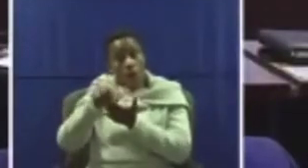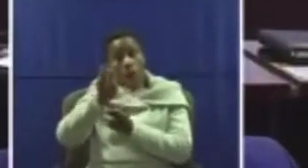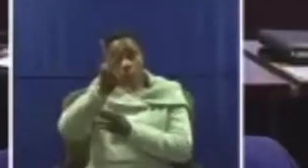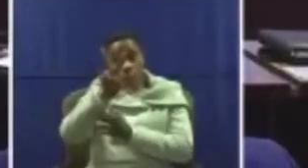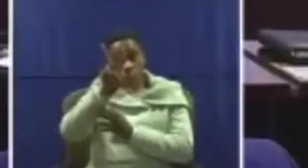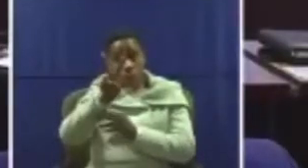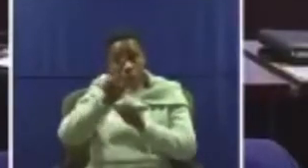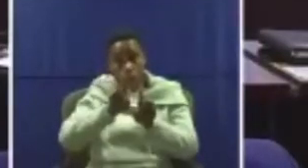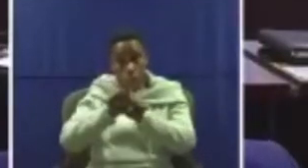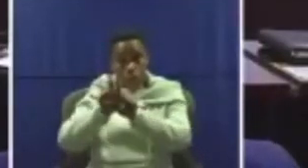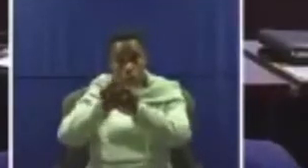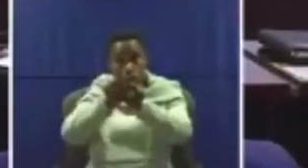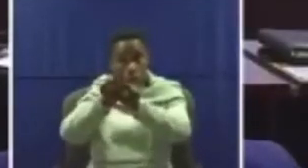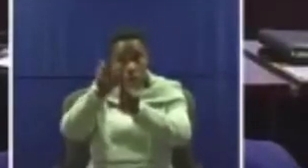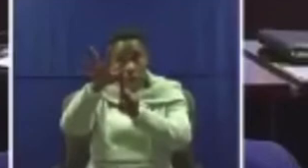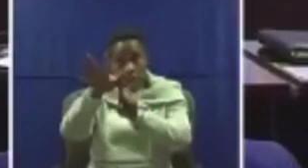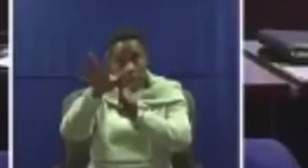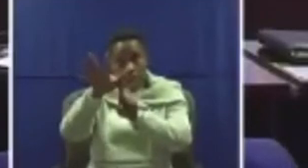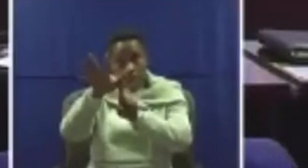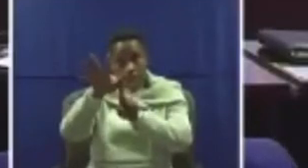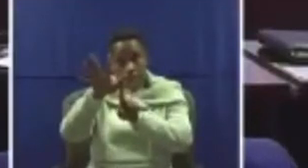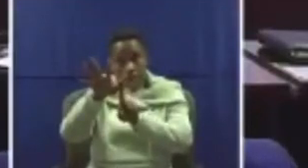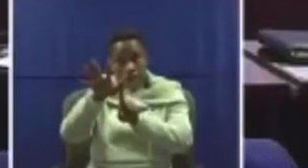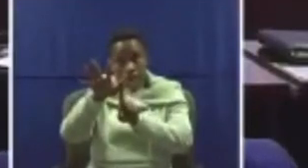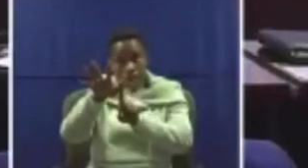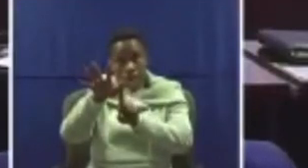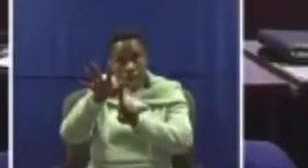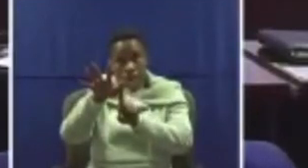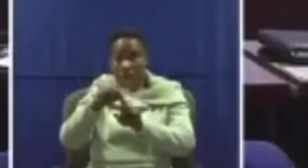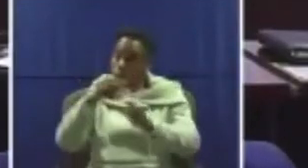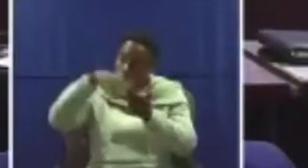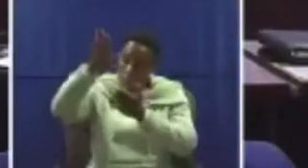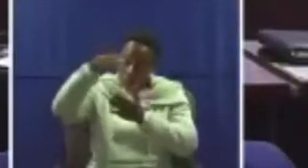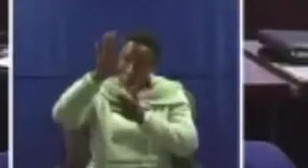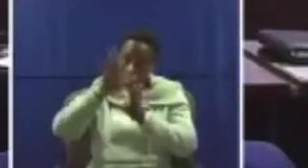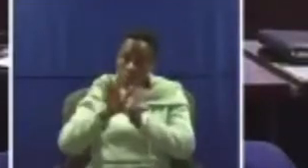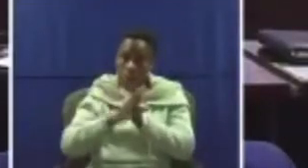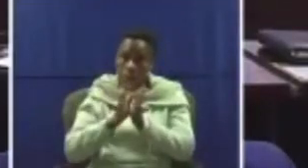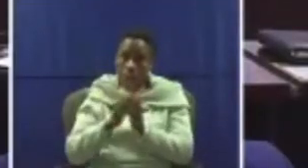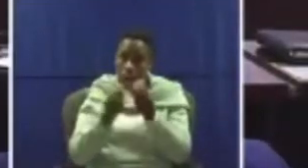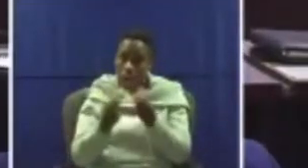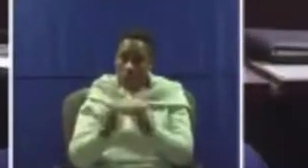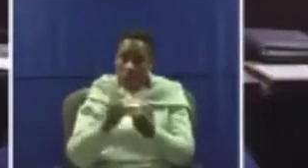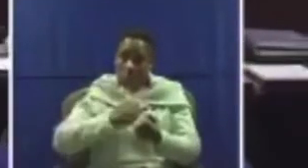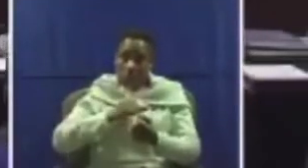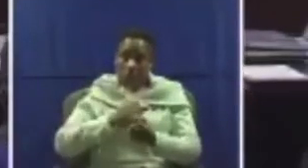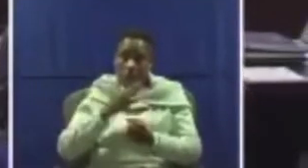you. They will escort you. Puma, mdanam, pum.